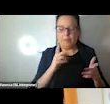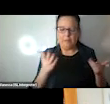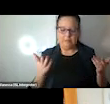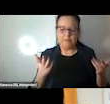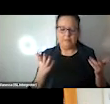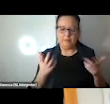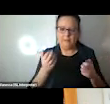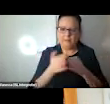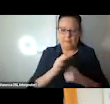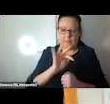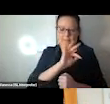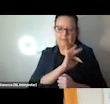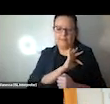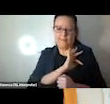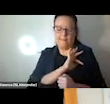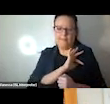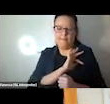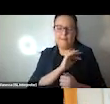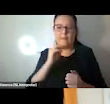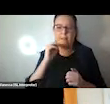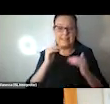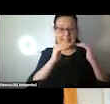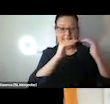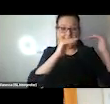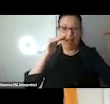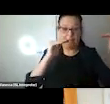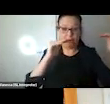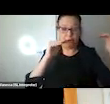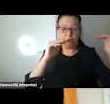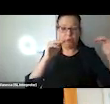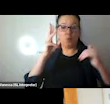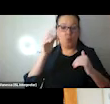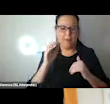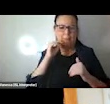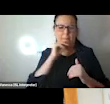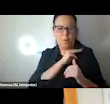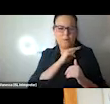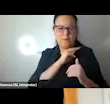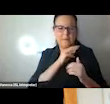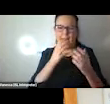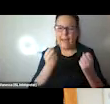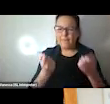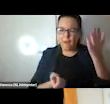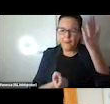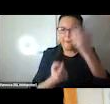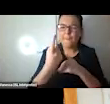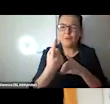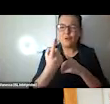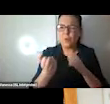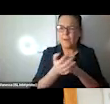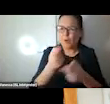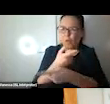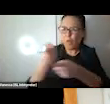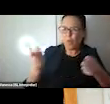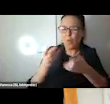the importance of this standard is the opportunities it brings for those who are willing to embrace it and take it on as